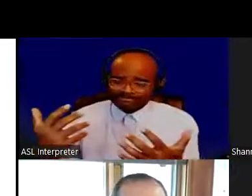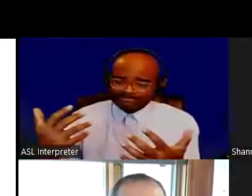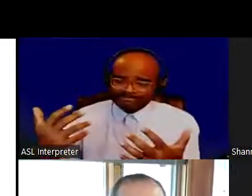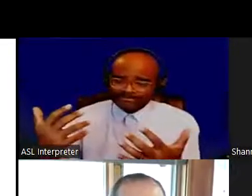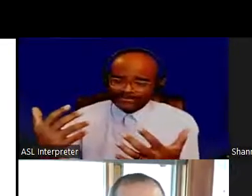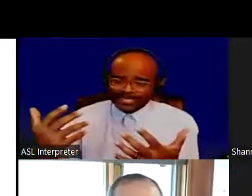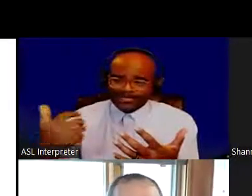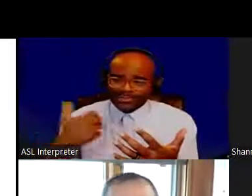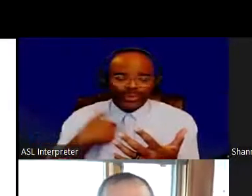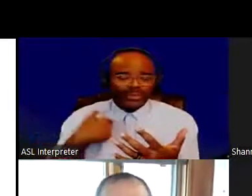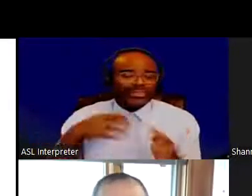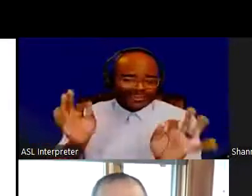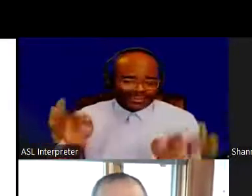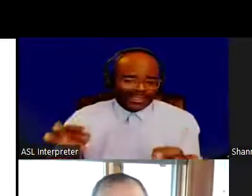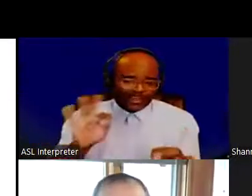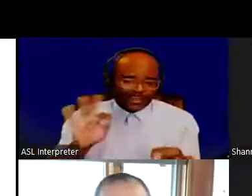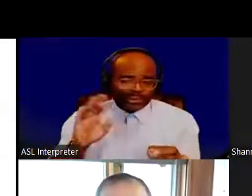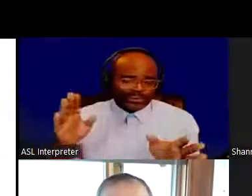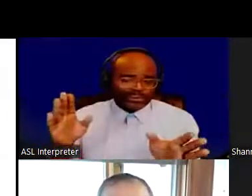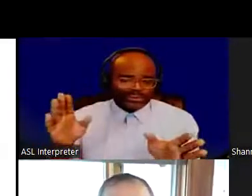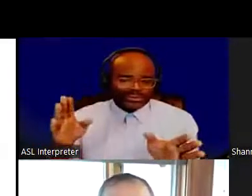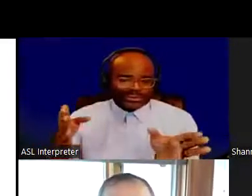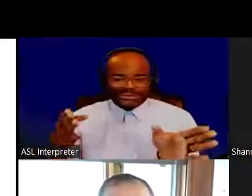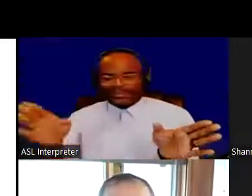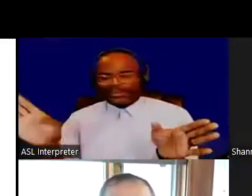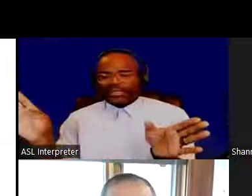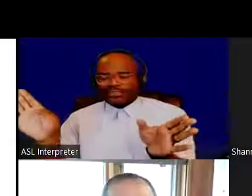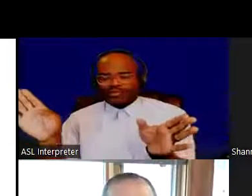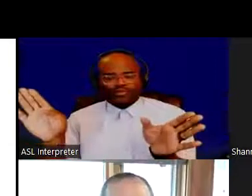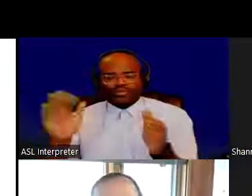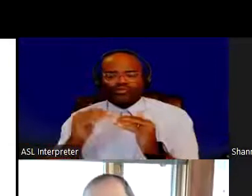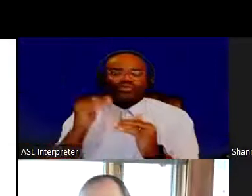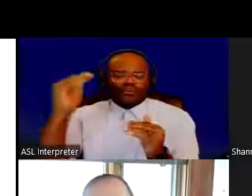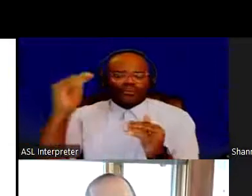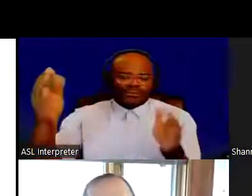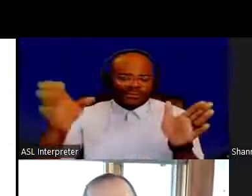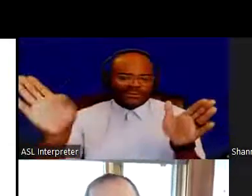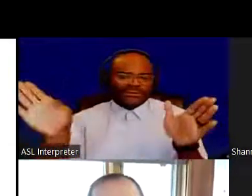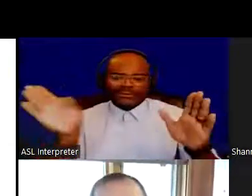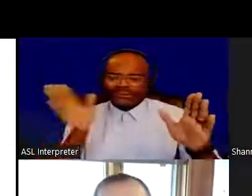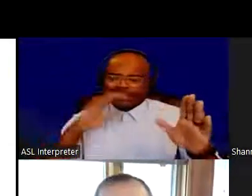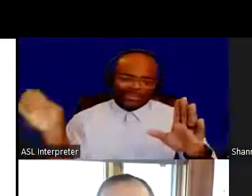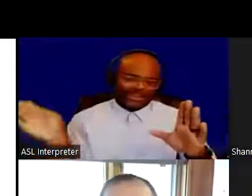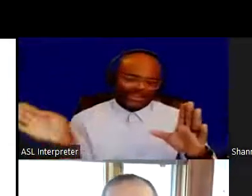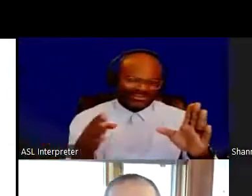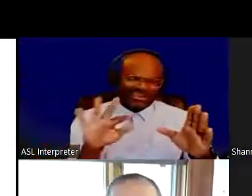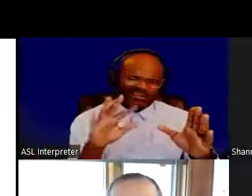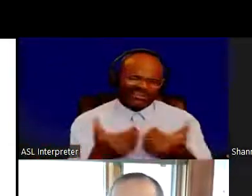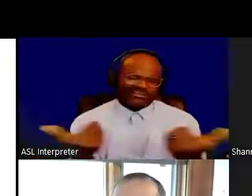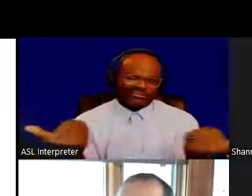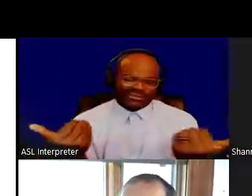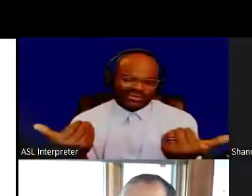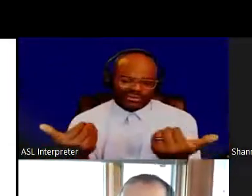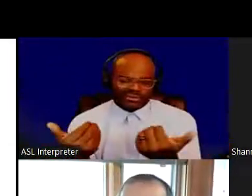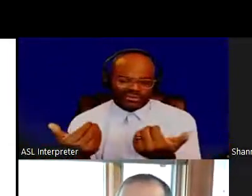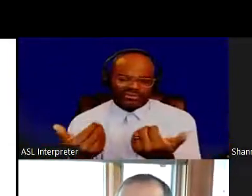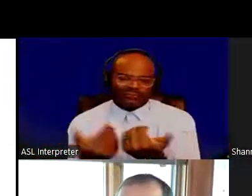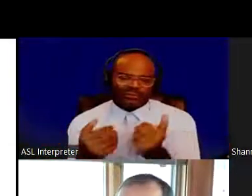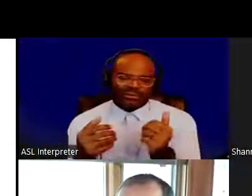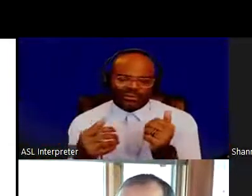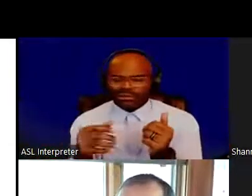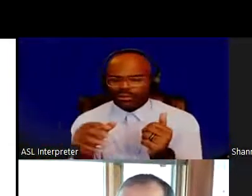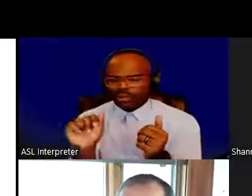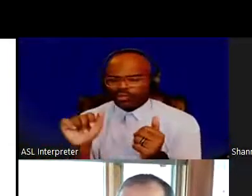We just decided that would expand the scope of the literature review too much and might require a separate product. So we're focused